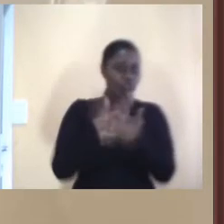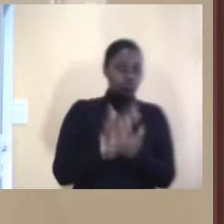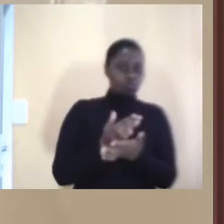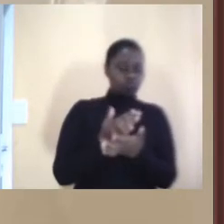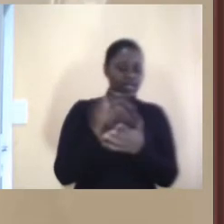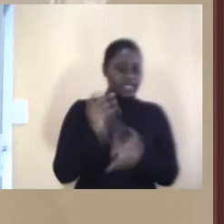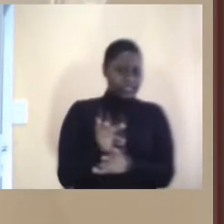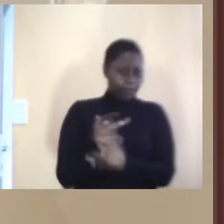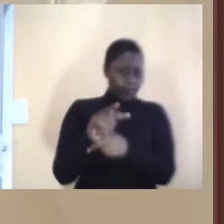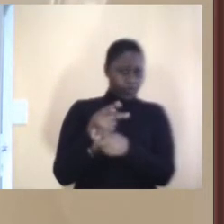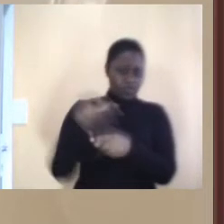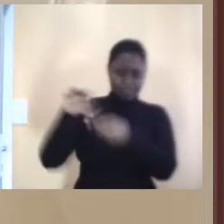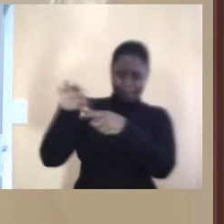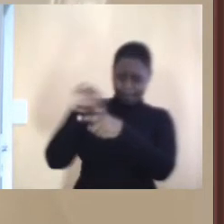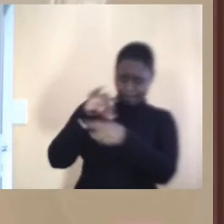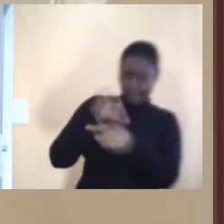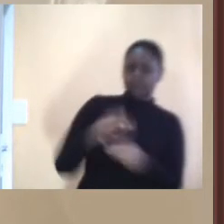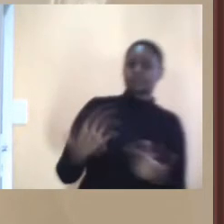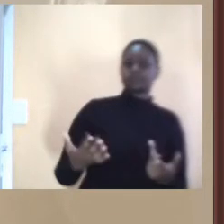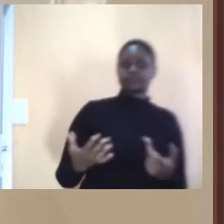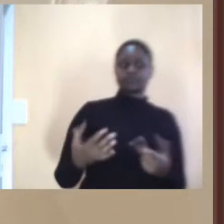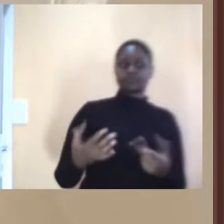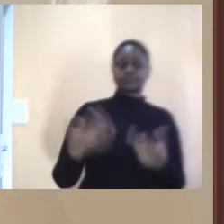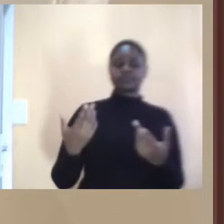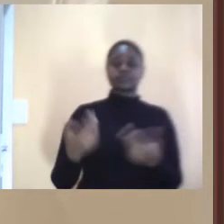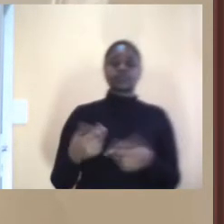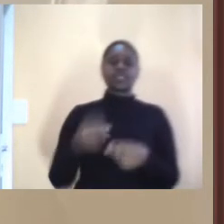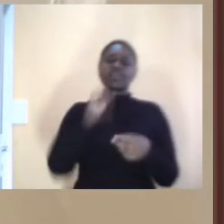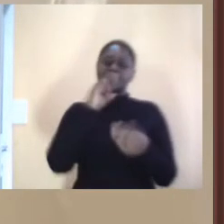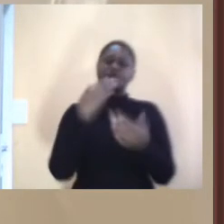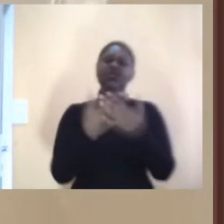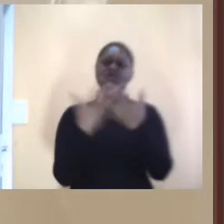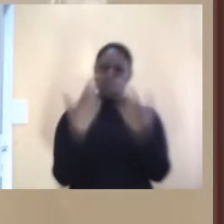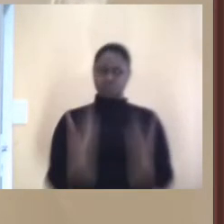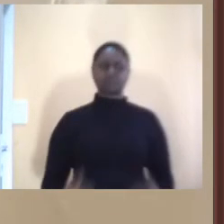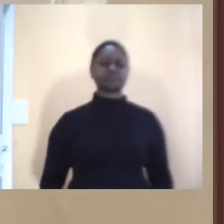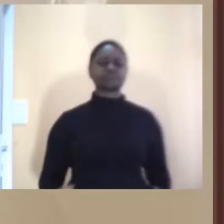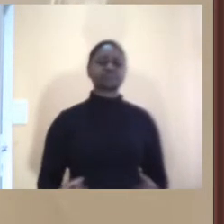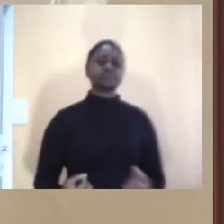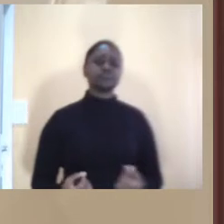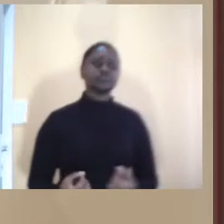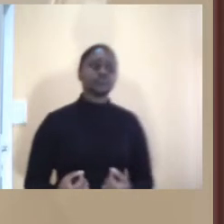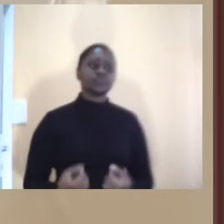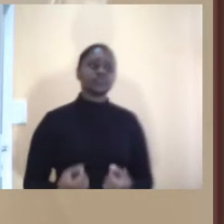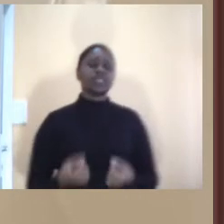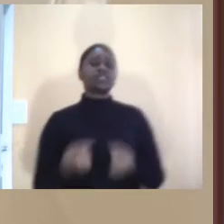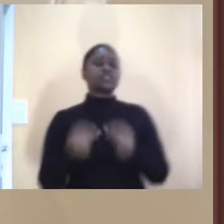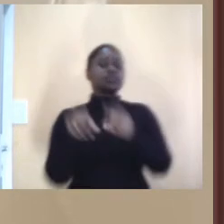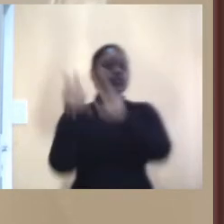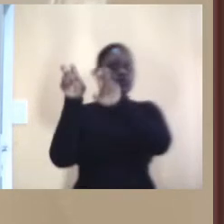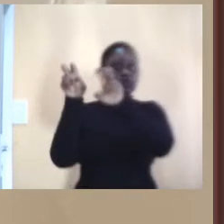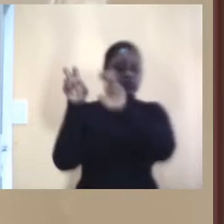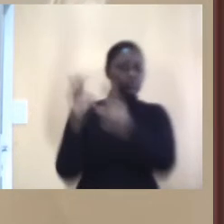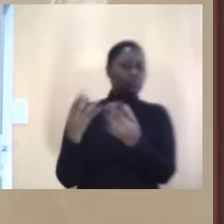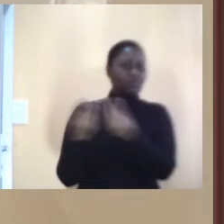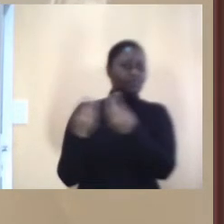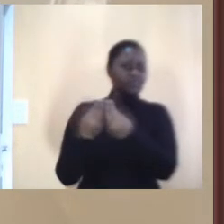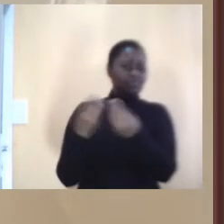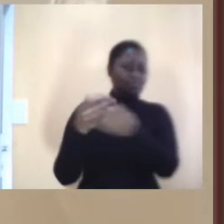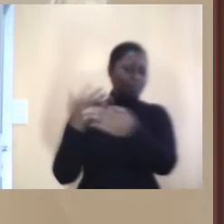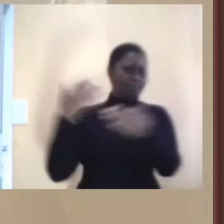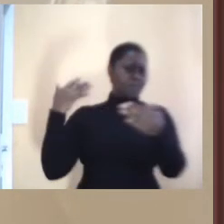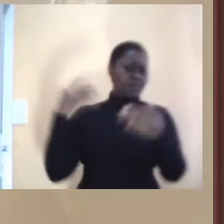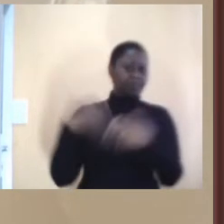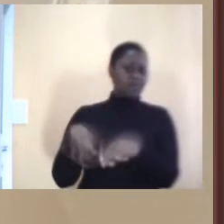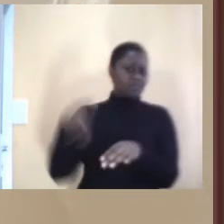produce our seeds and seedlets. And if you can do that, the issue of GMOs will be the in thing of the past. Honorable